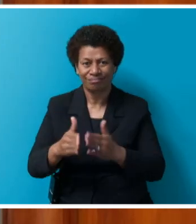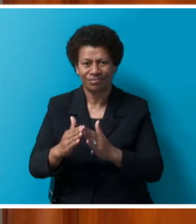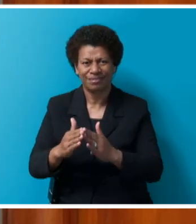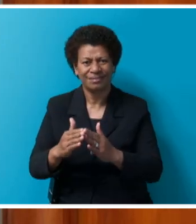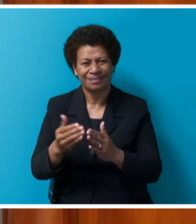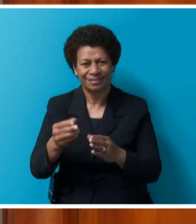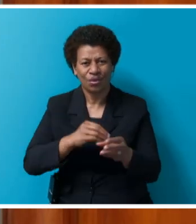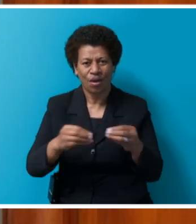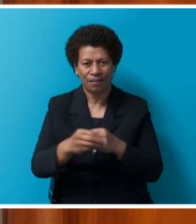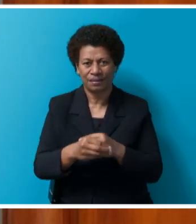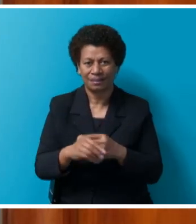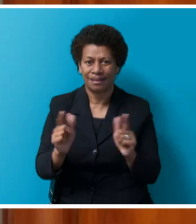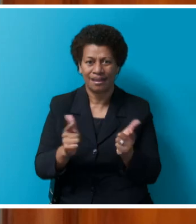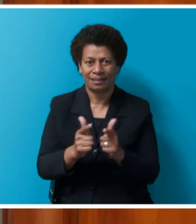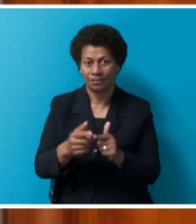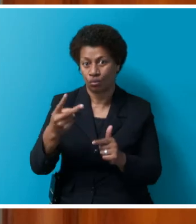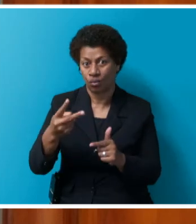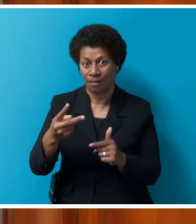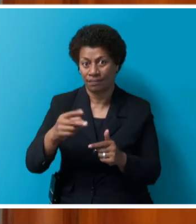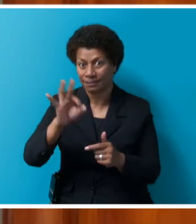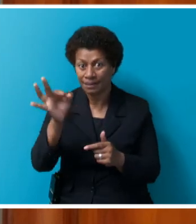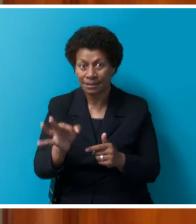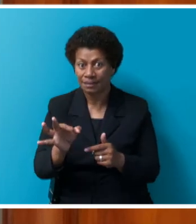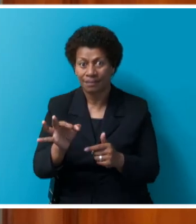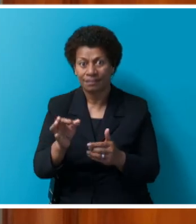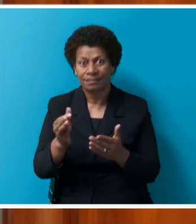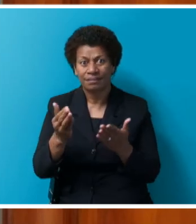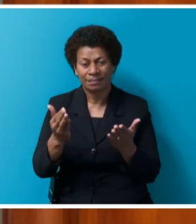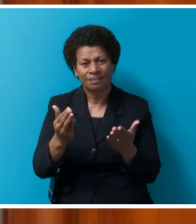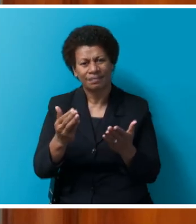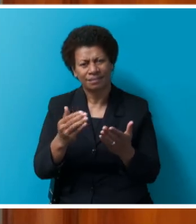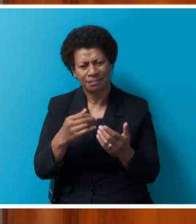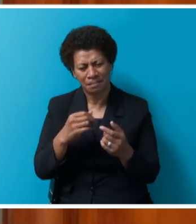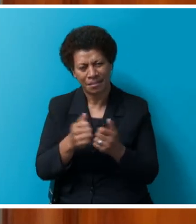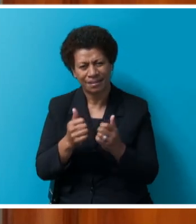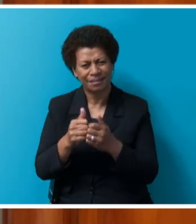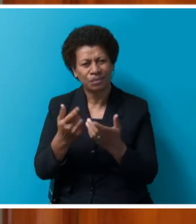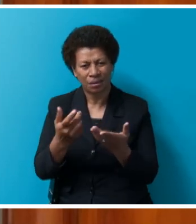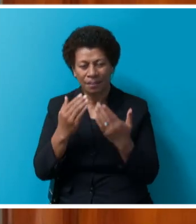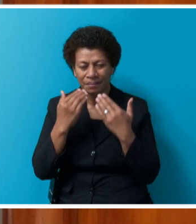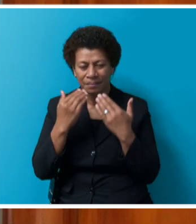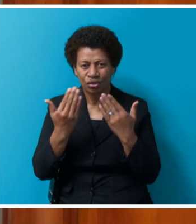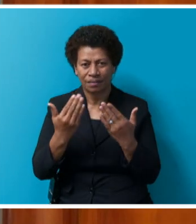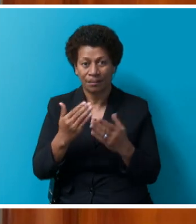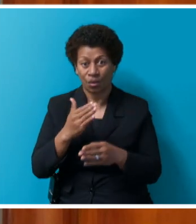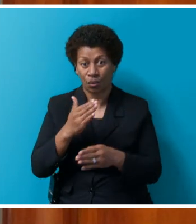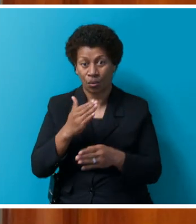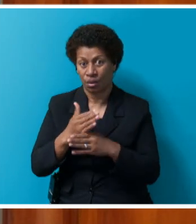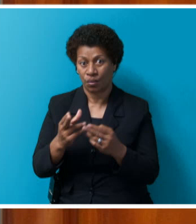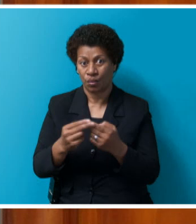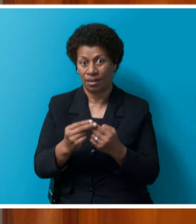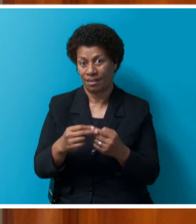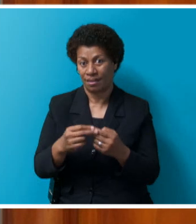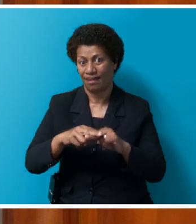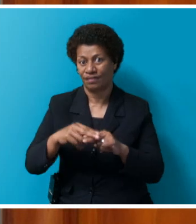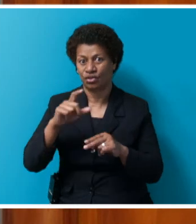to 12.5% will be appreciated immensely by our people, while we work with FCCC to manage the prices of goods.